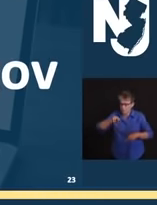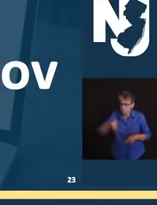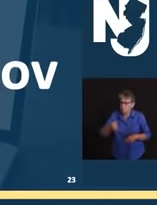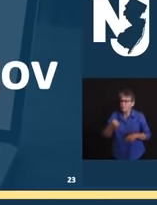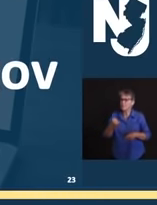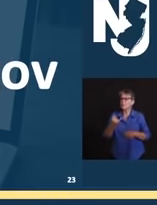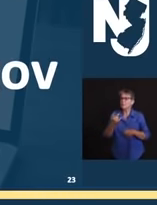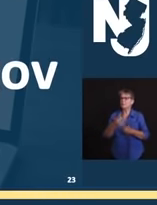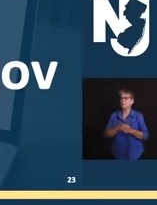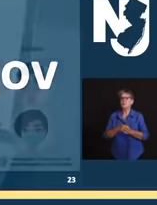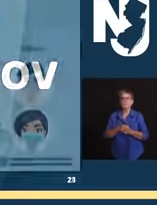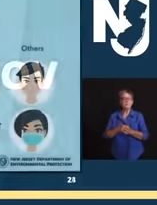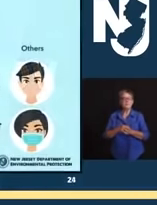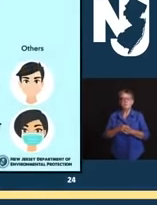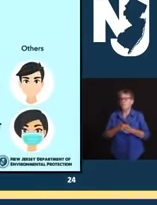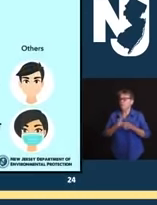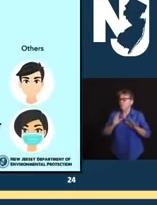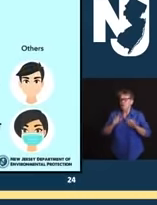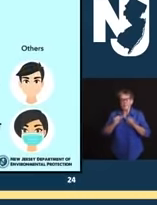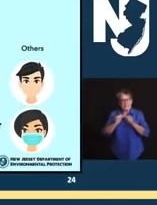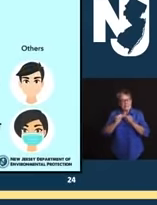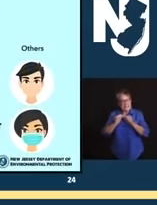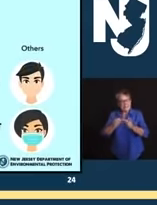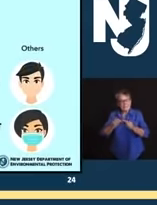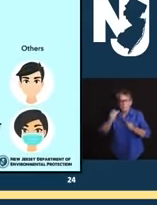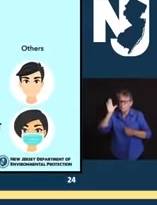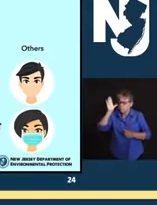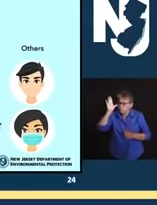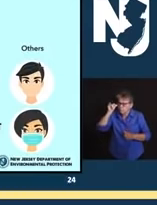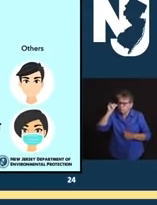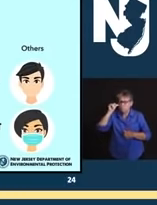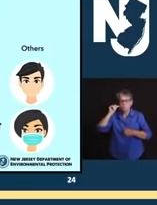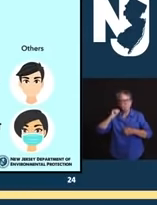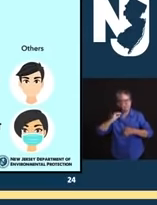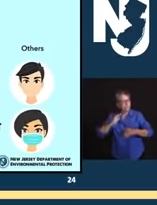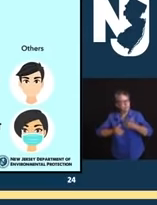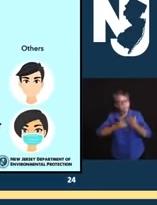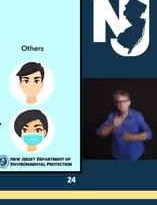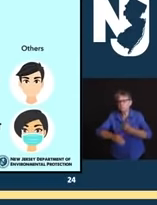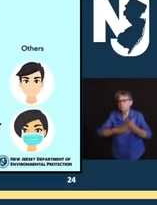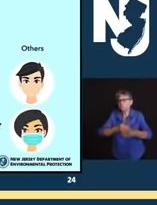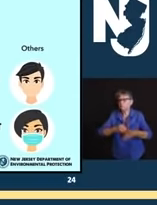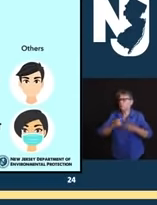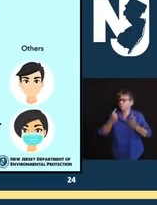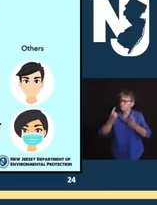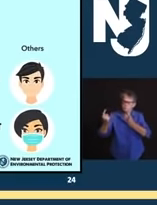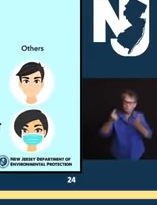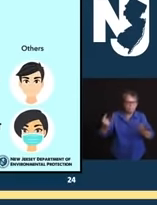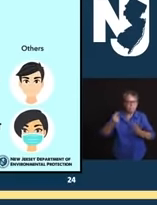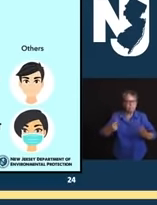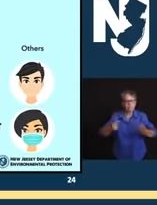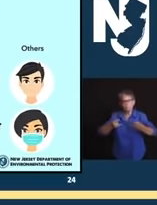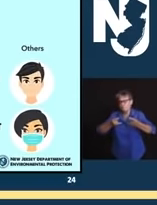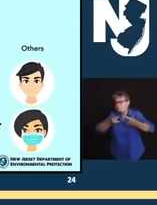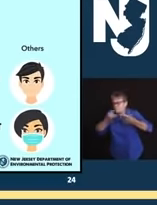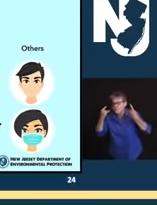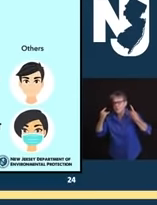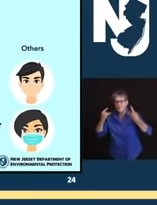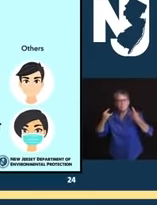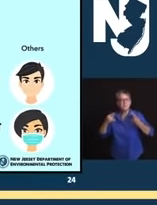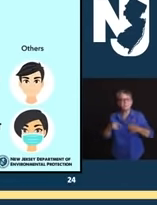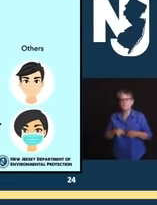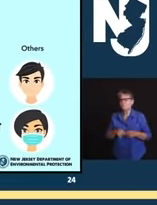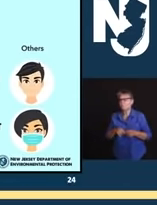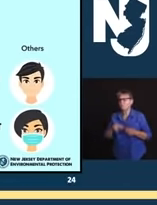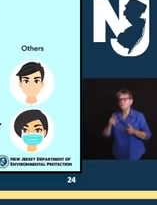We must wear the face coverings and maintain our social distances, especially when we know there are those among us who are carrying